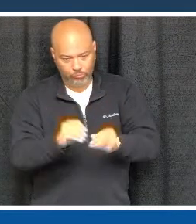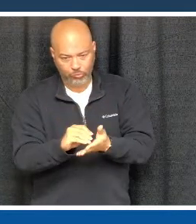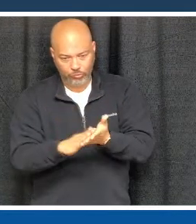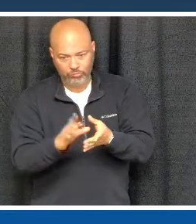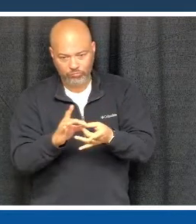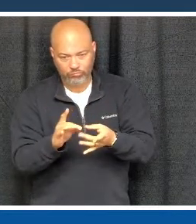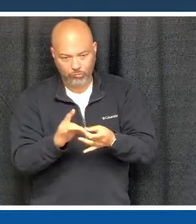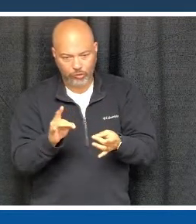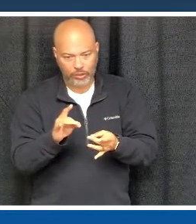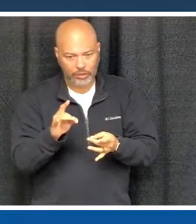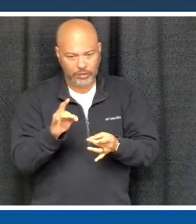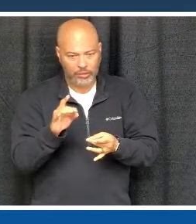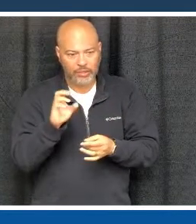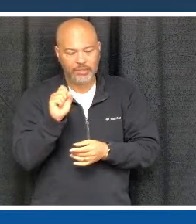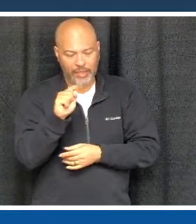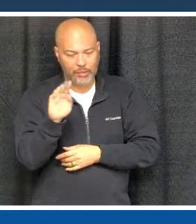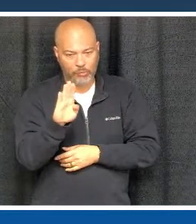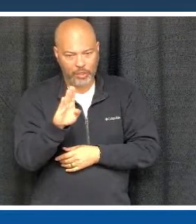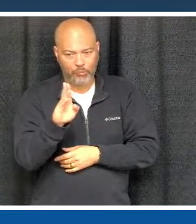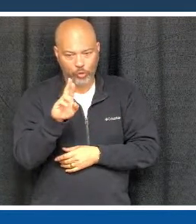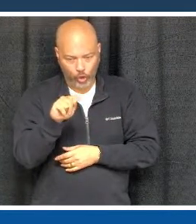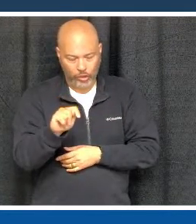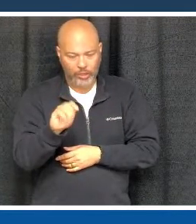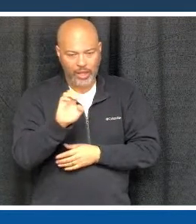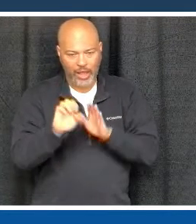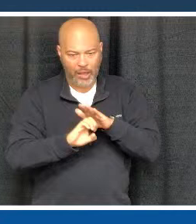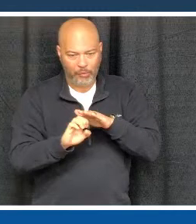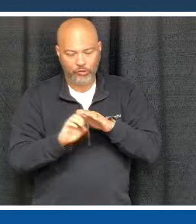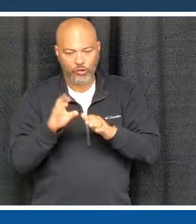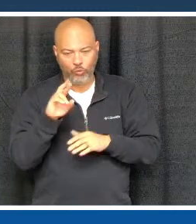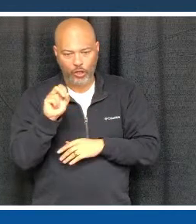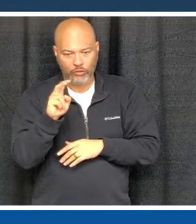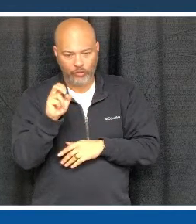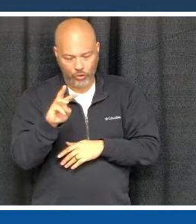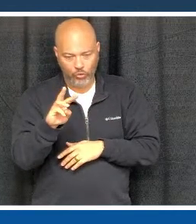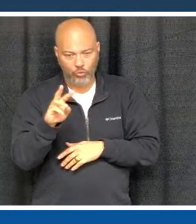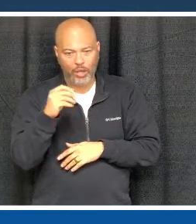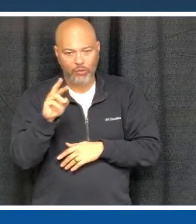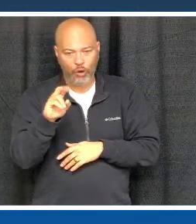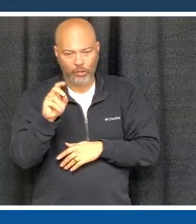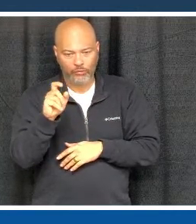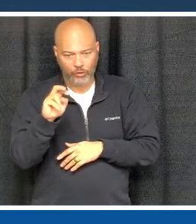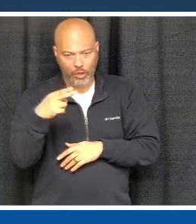St. B. Burt Elementary, Rossview Middle, and Rossview High School.